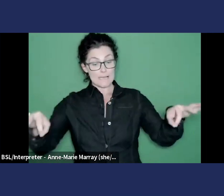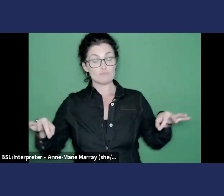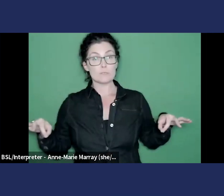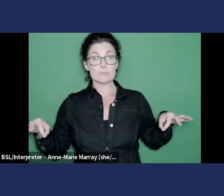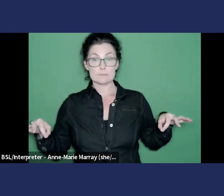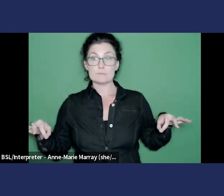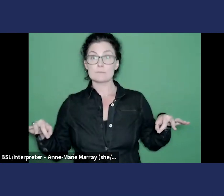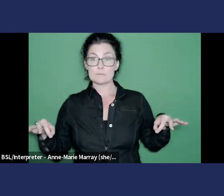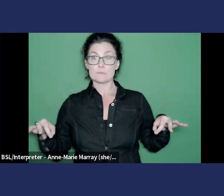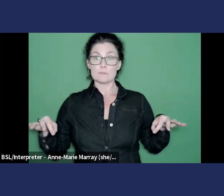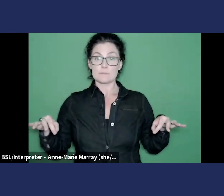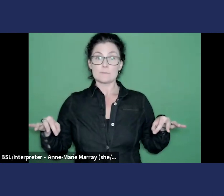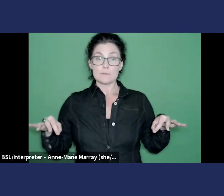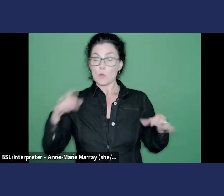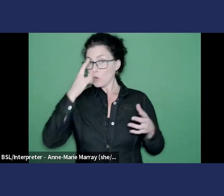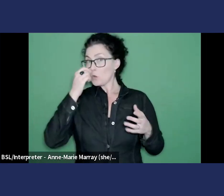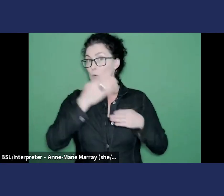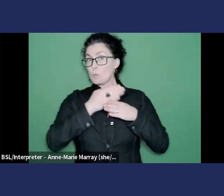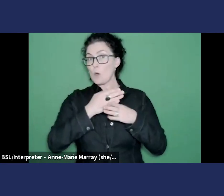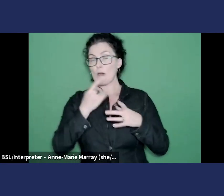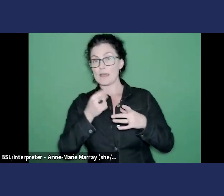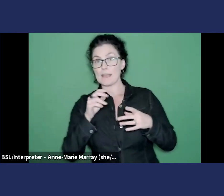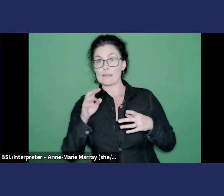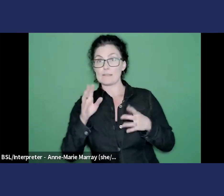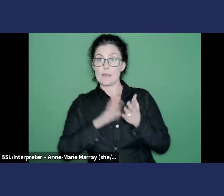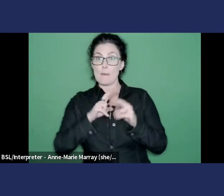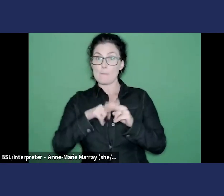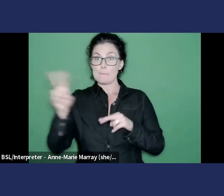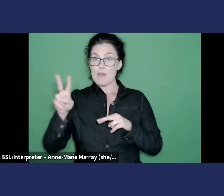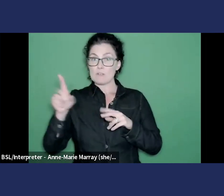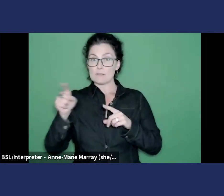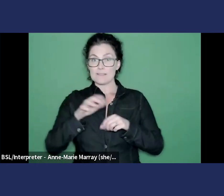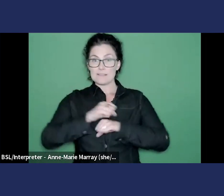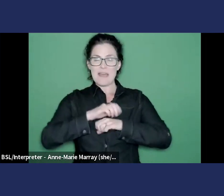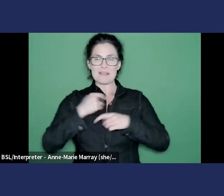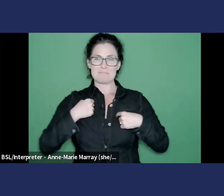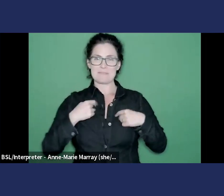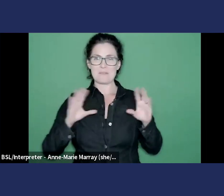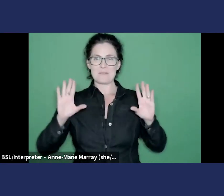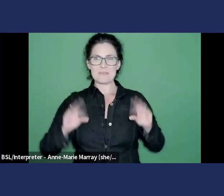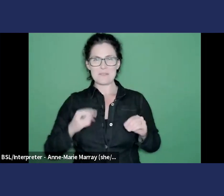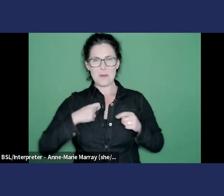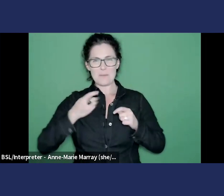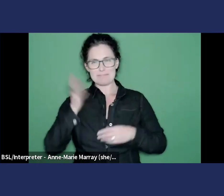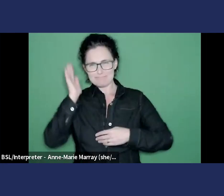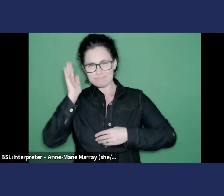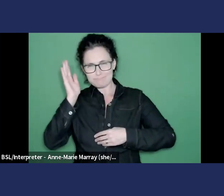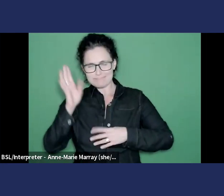when you do the parent space. But I'll stop going on and on,